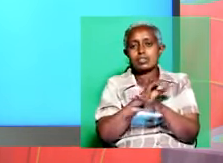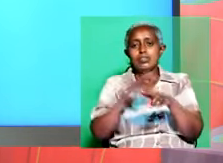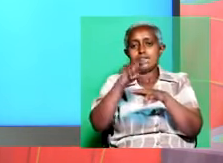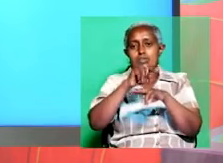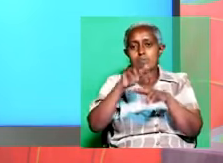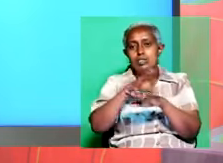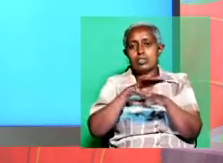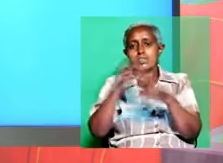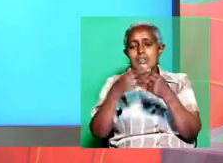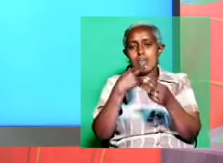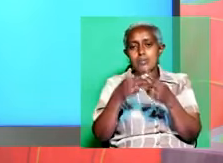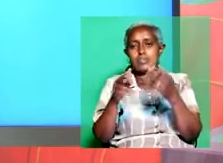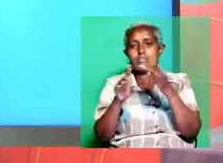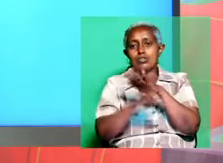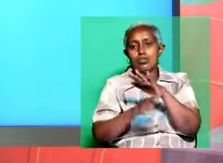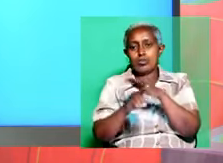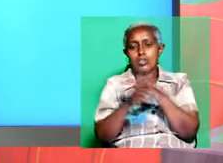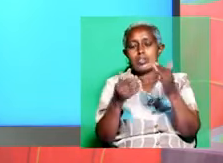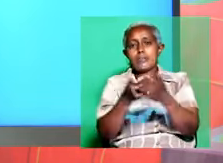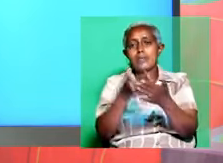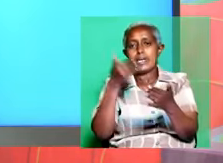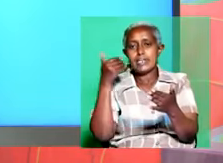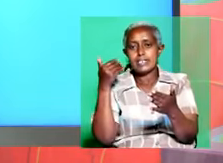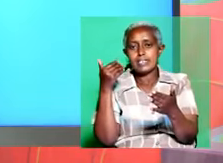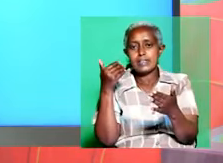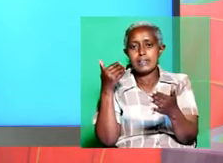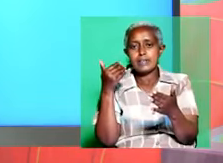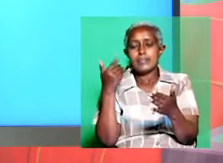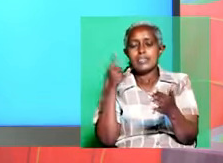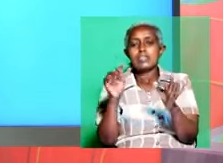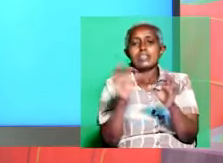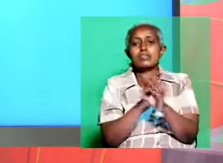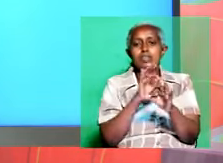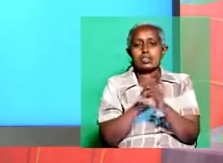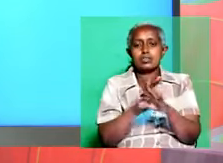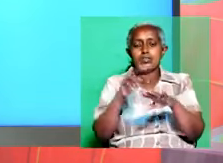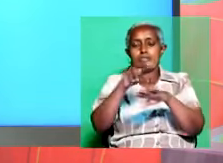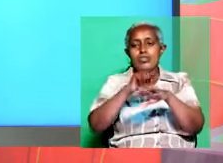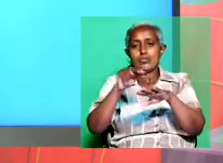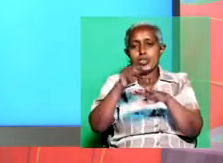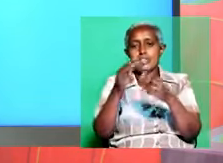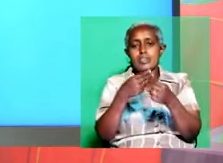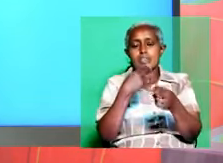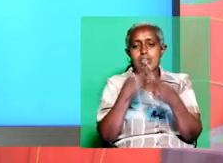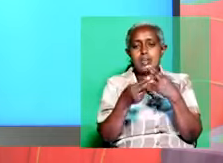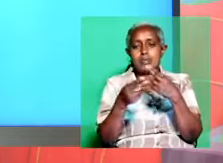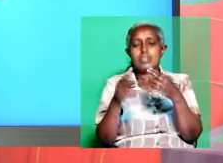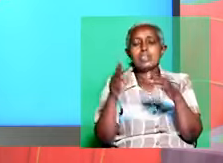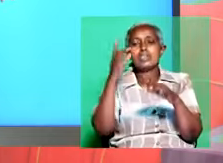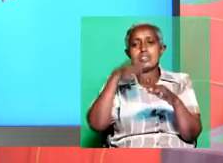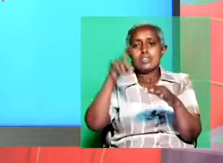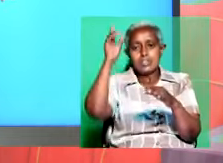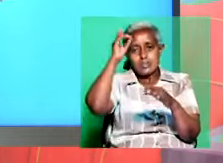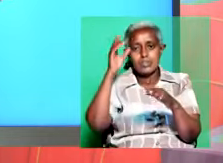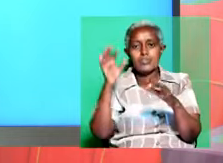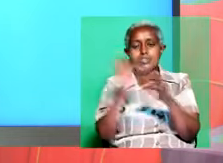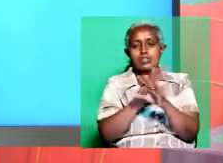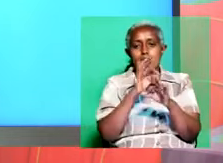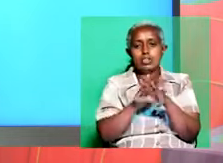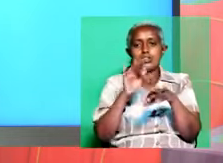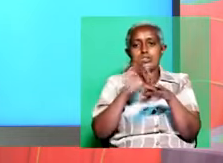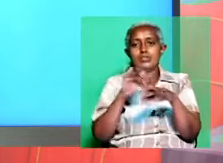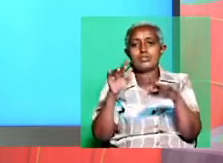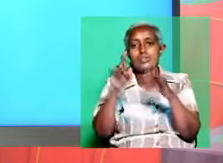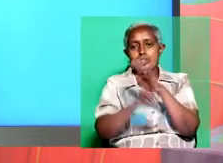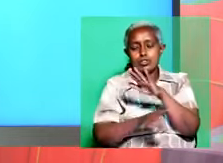the denominator minus the function on numerator times the derivative of the function on